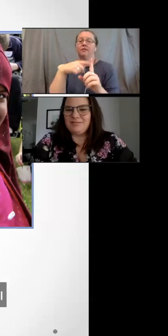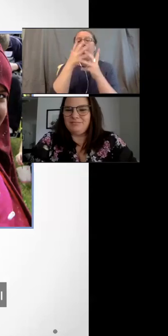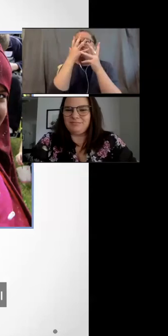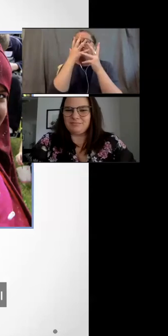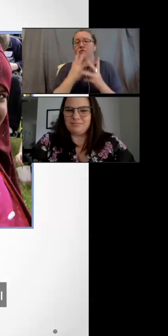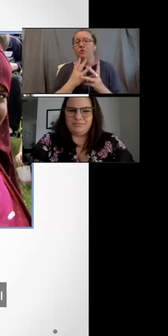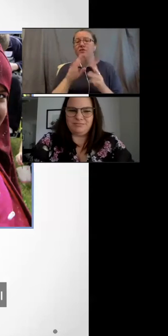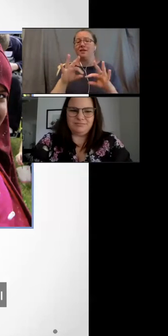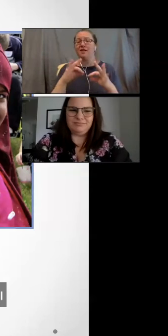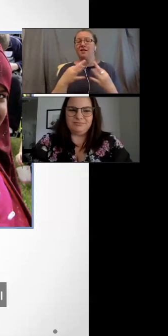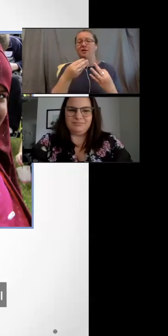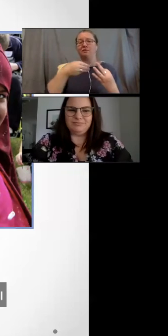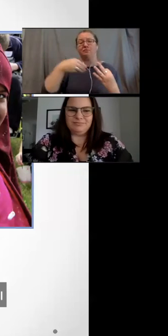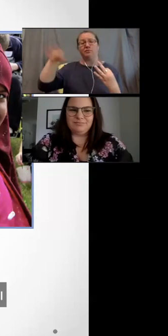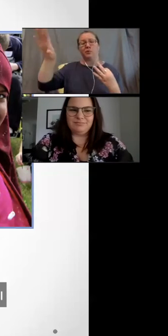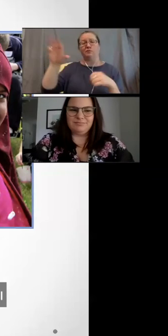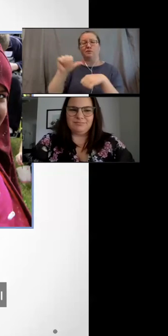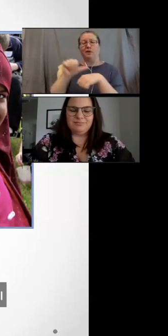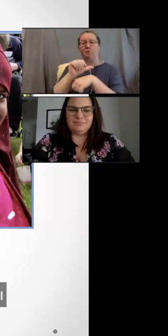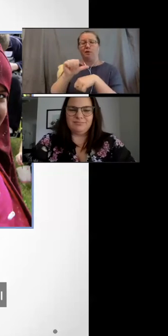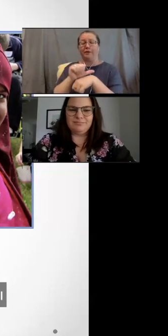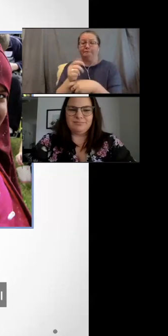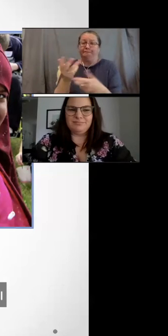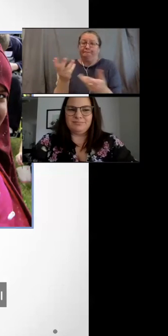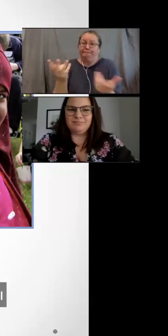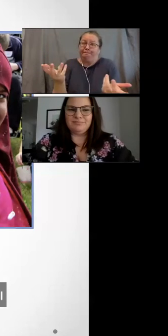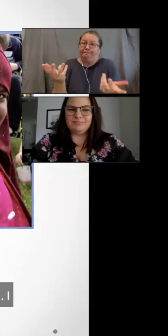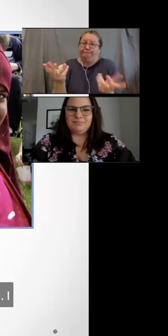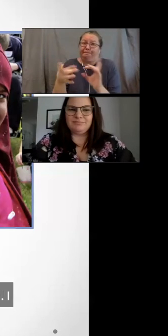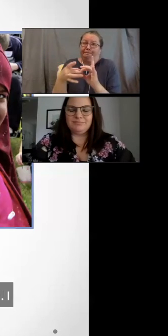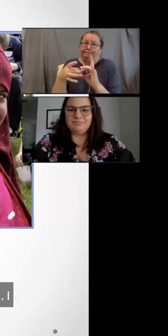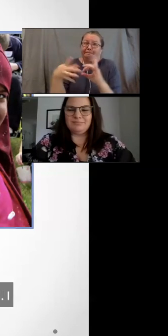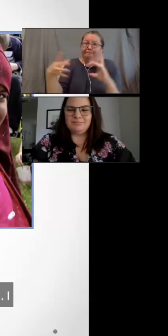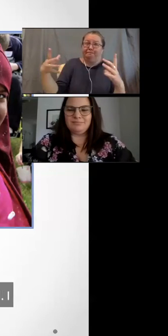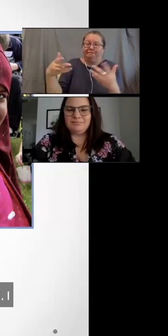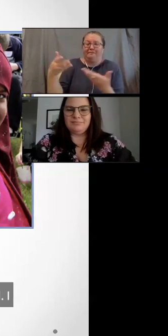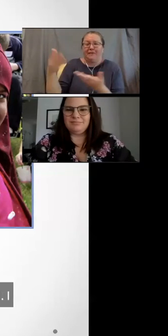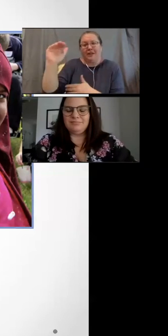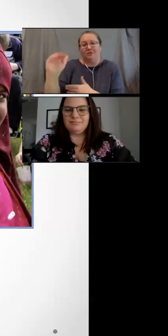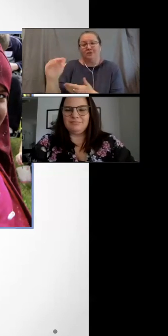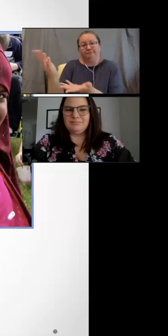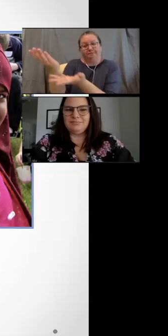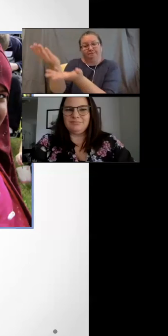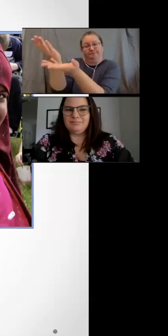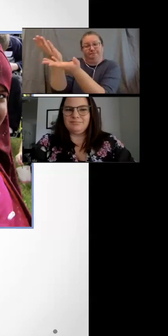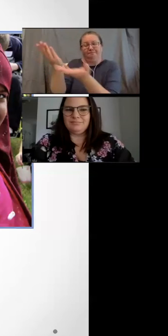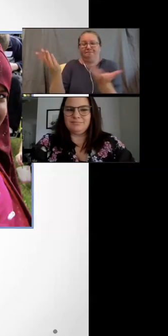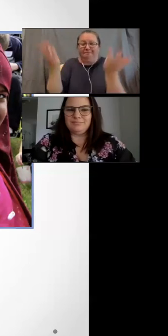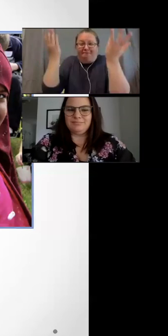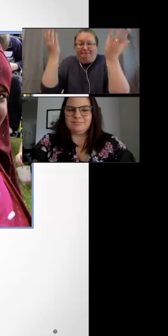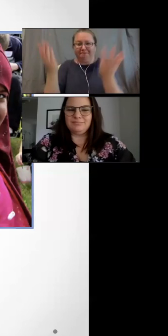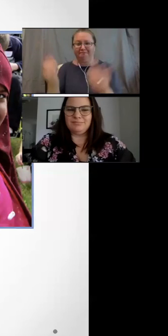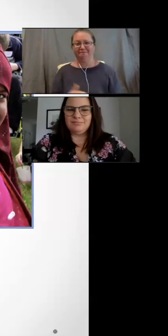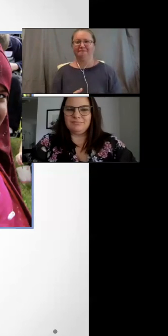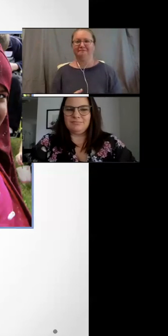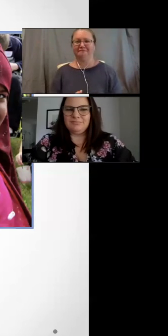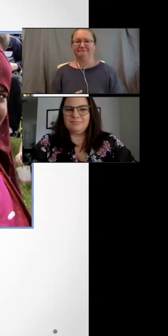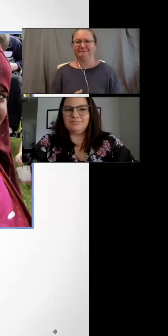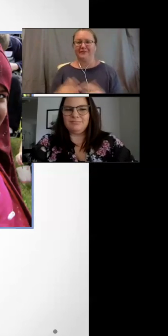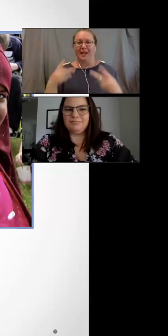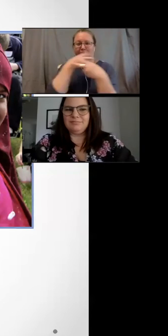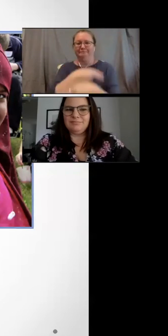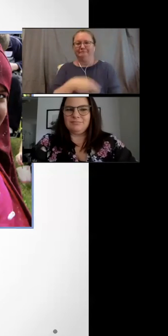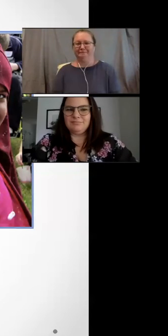family moved to Alberta, and that child, yeah. Sorry. Short and